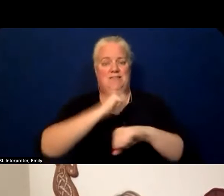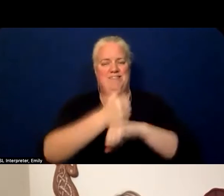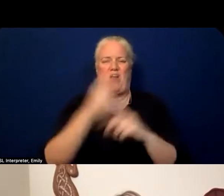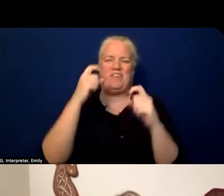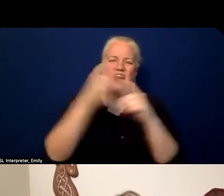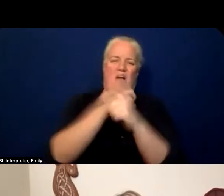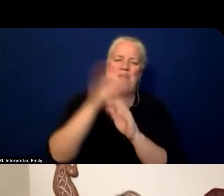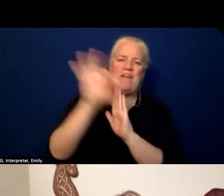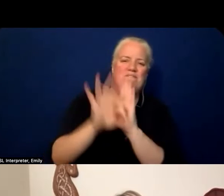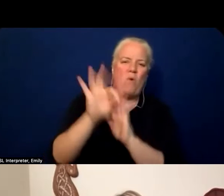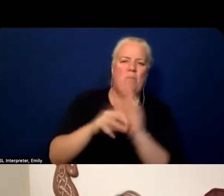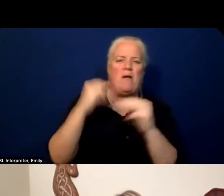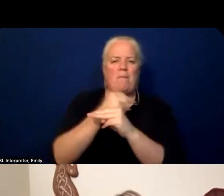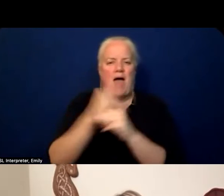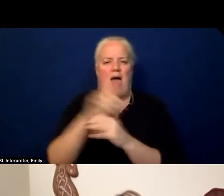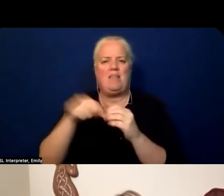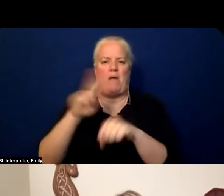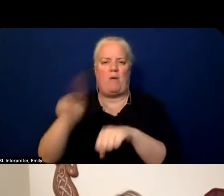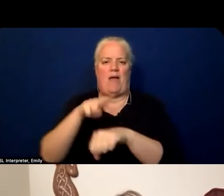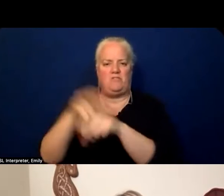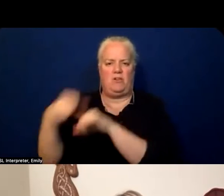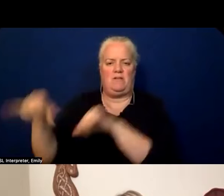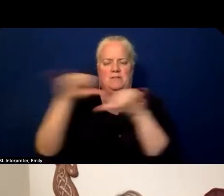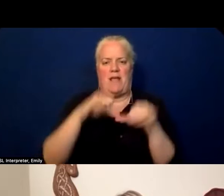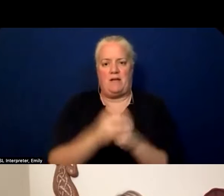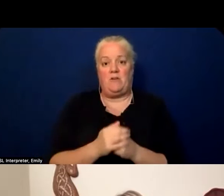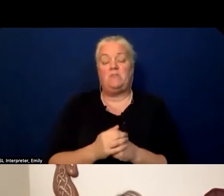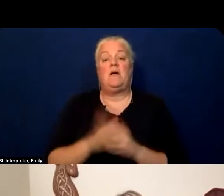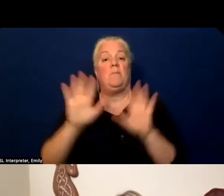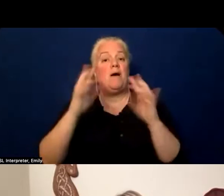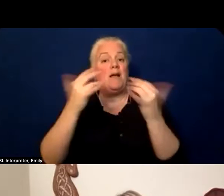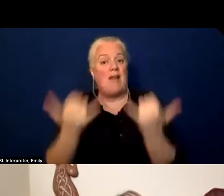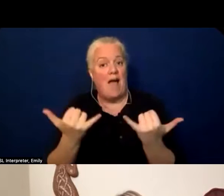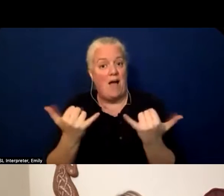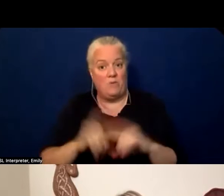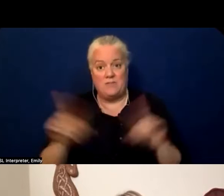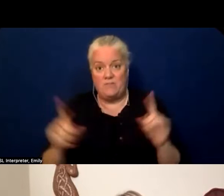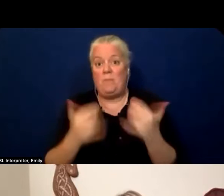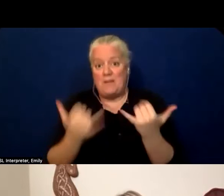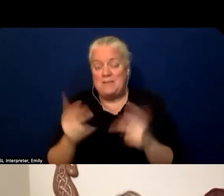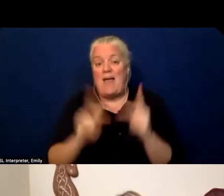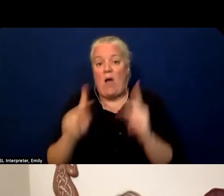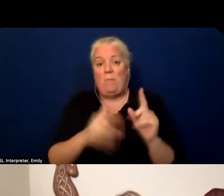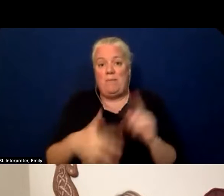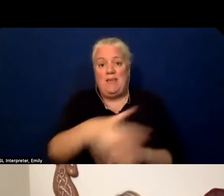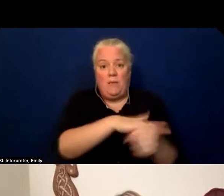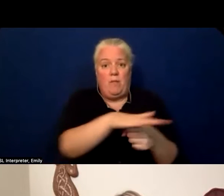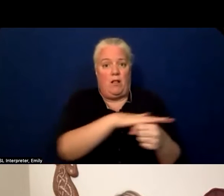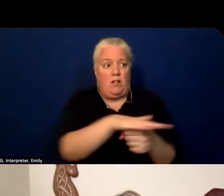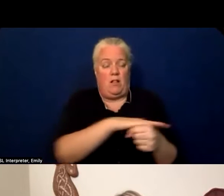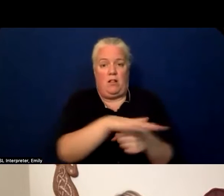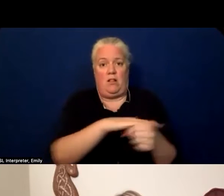national standards. But now the people who live nearby, who have for so long been viewed